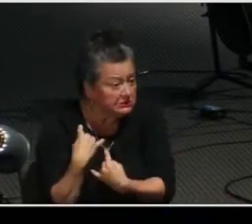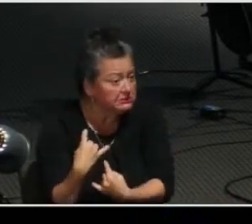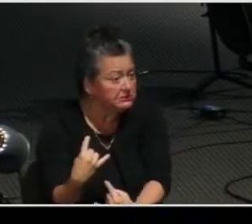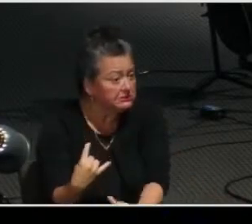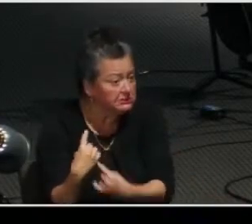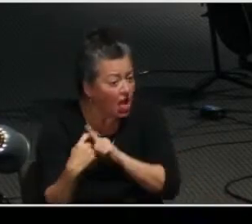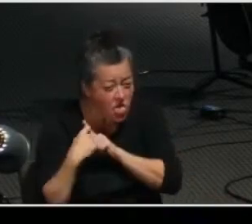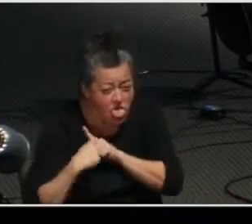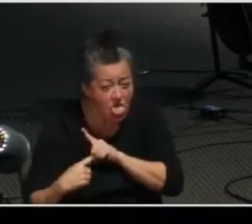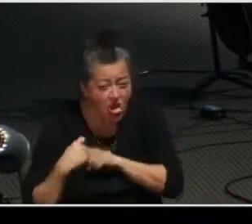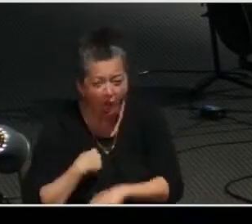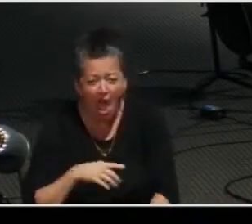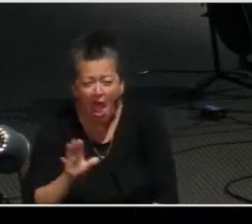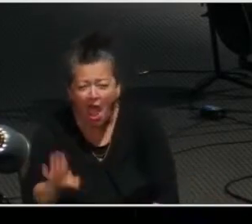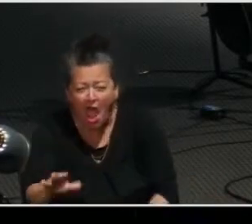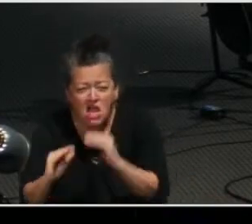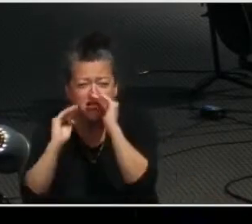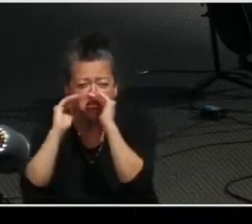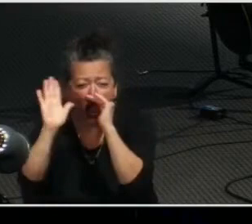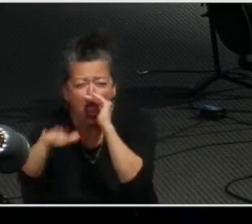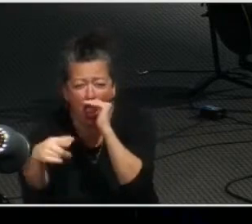in his monkey suit.